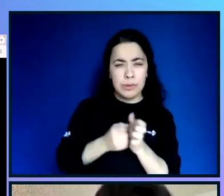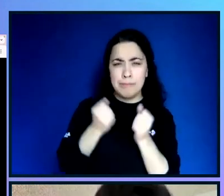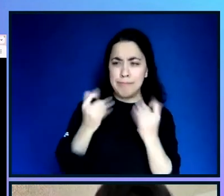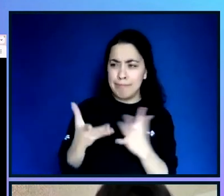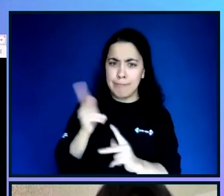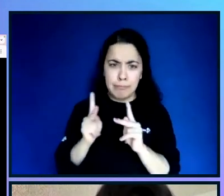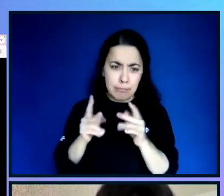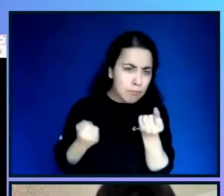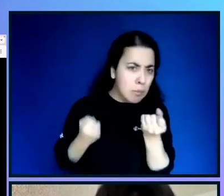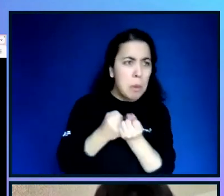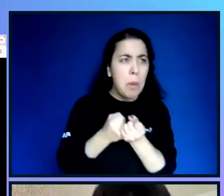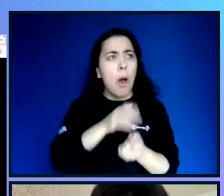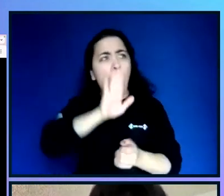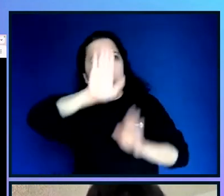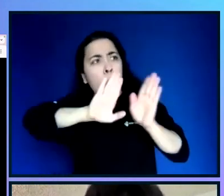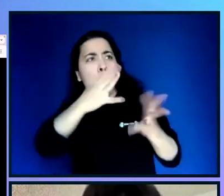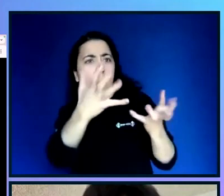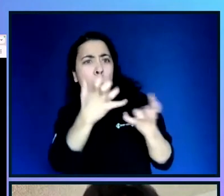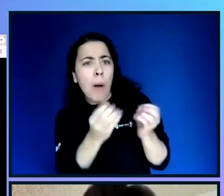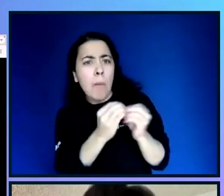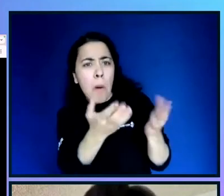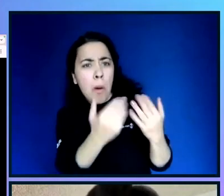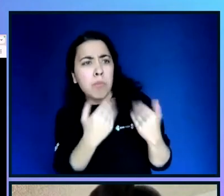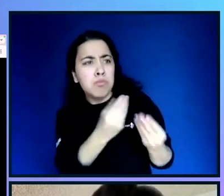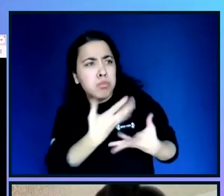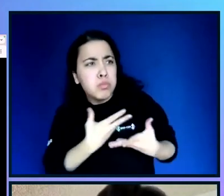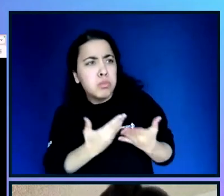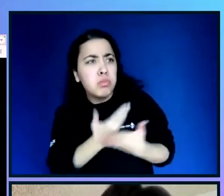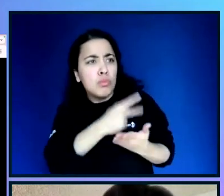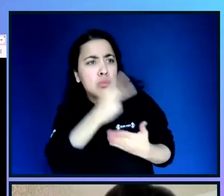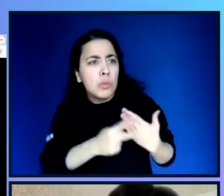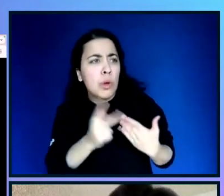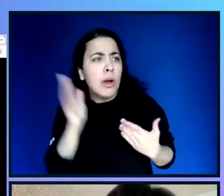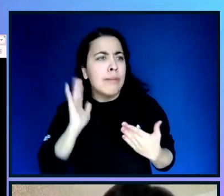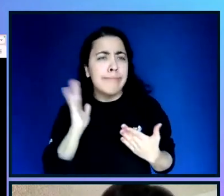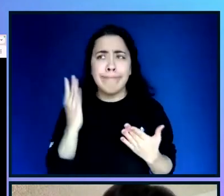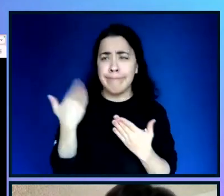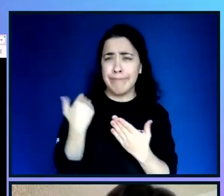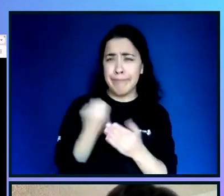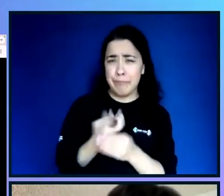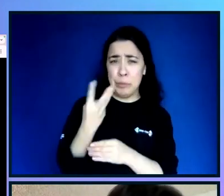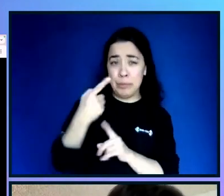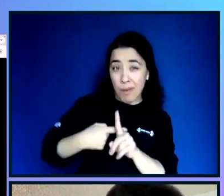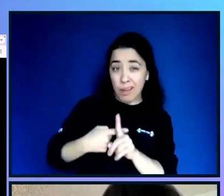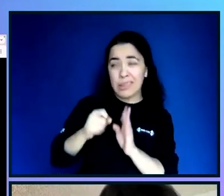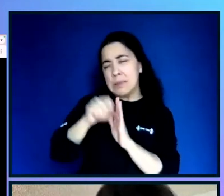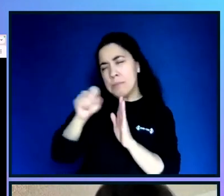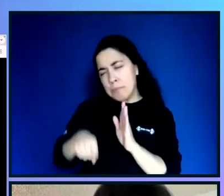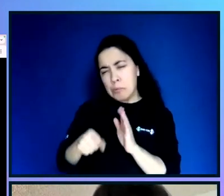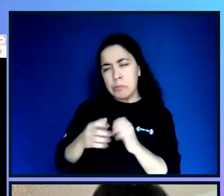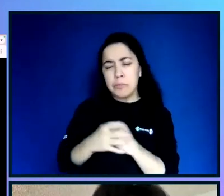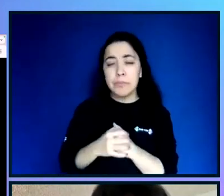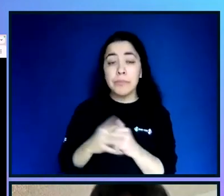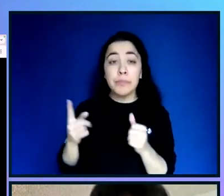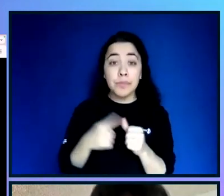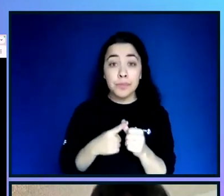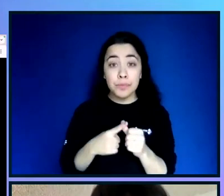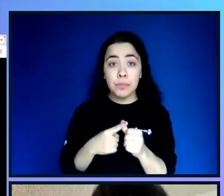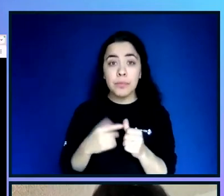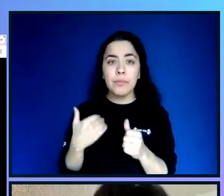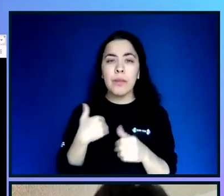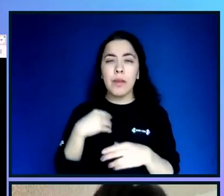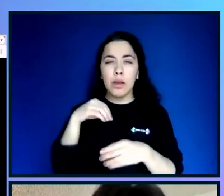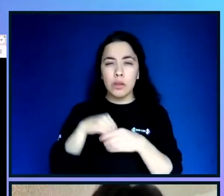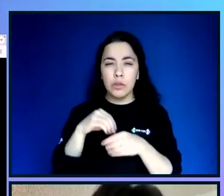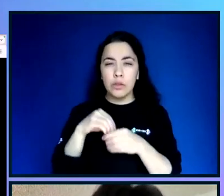and demand for these new things that we've been able to spin up in the past couple months and semesters. First, we have an internal